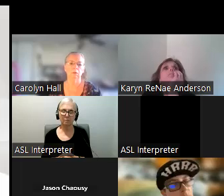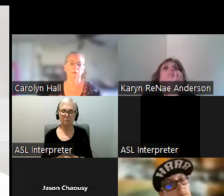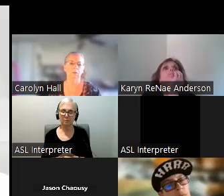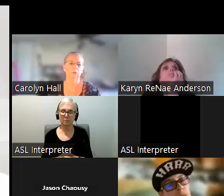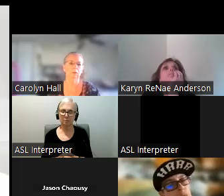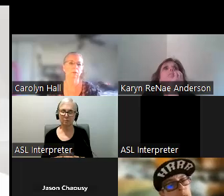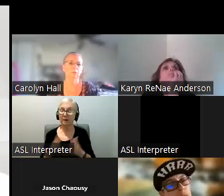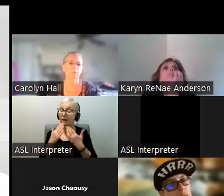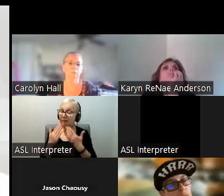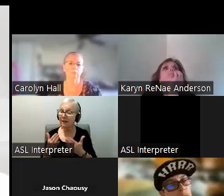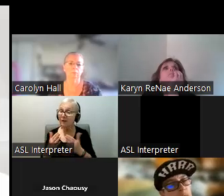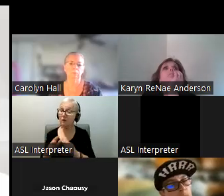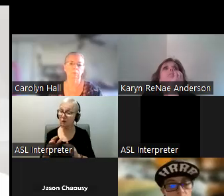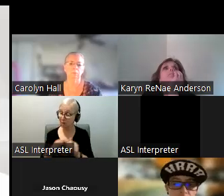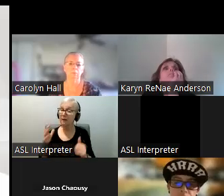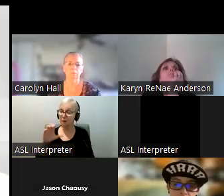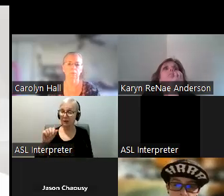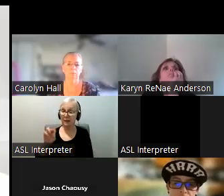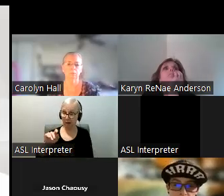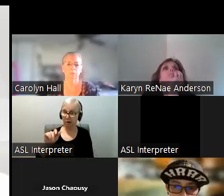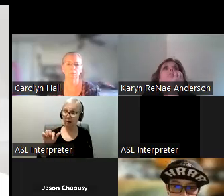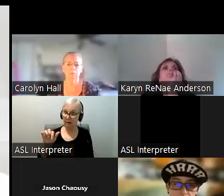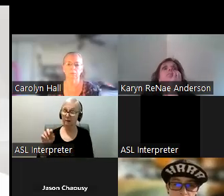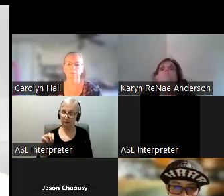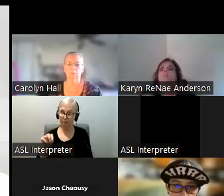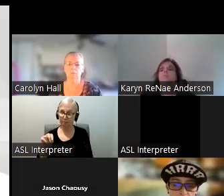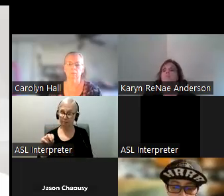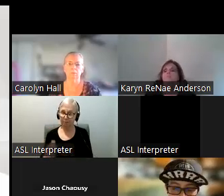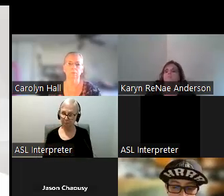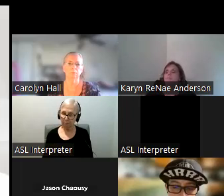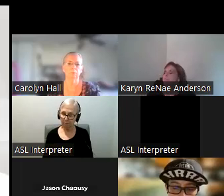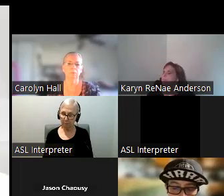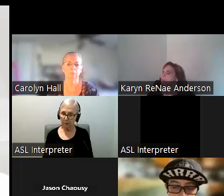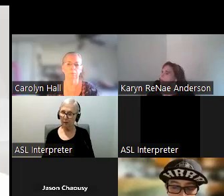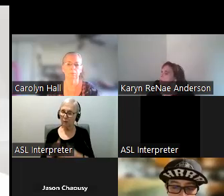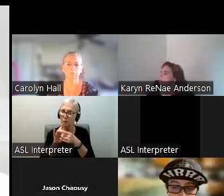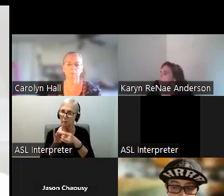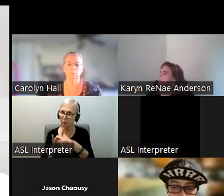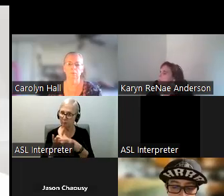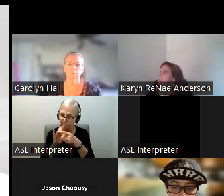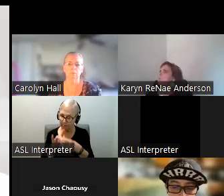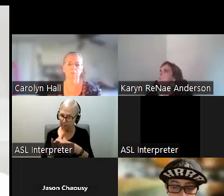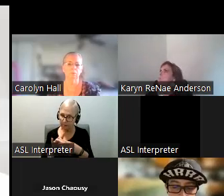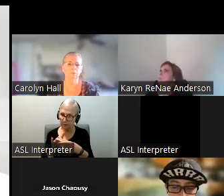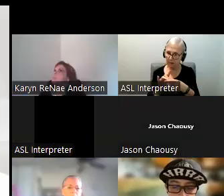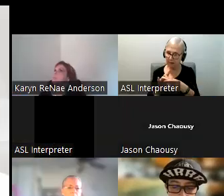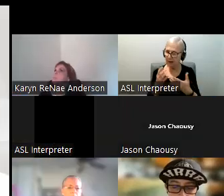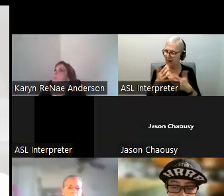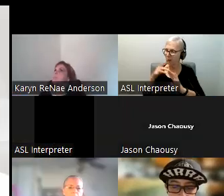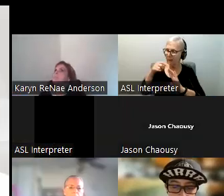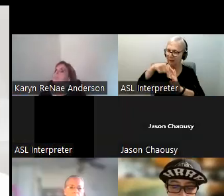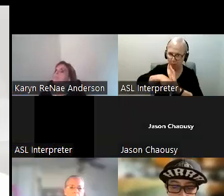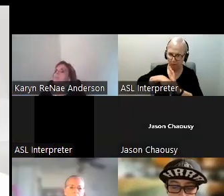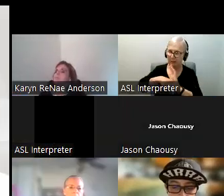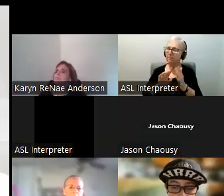Yeah, thank you so much for that, Carolyn. So in terms of, I don't want to get too deep in the weeds,